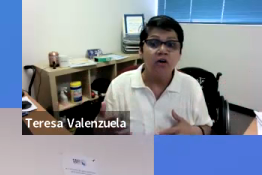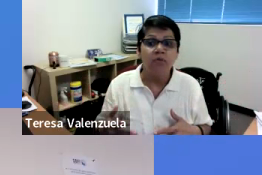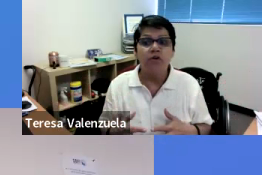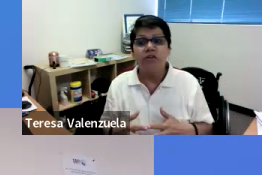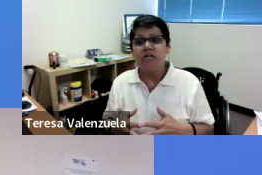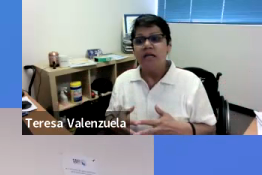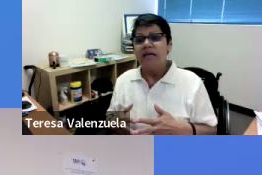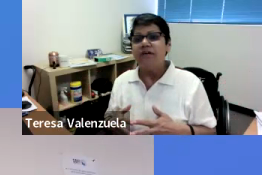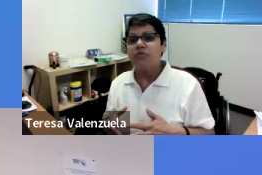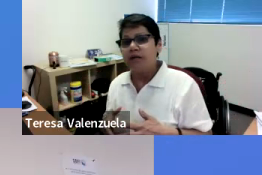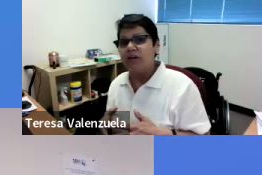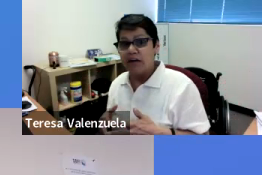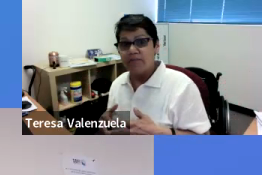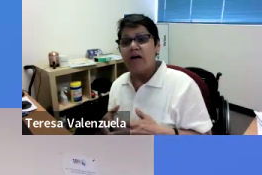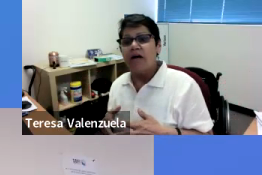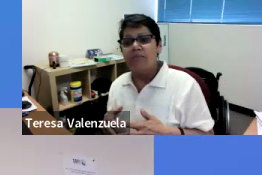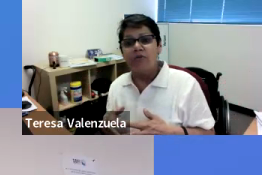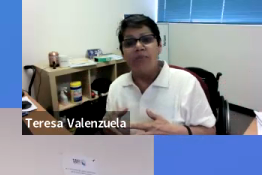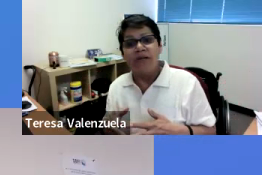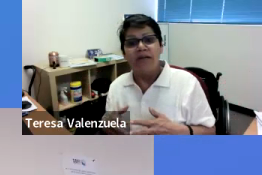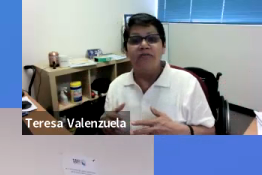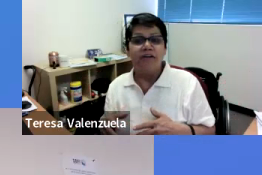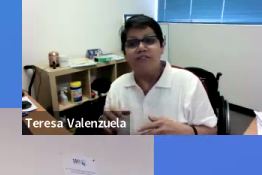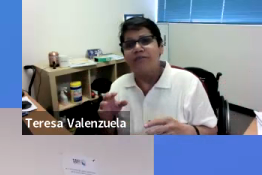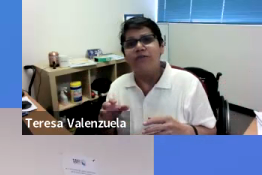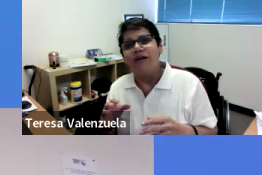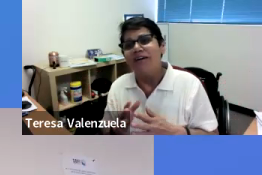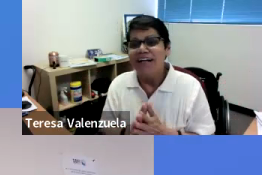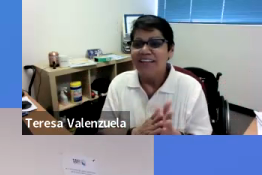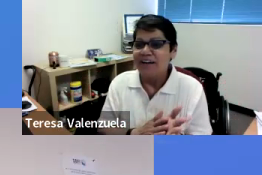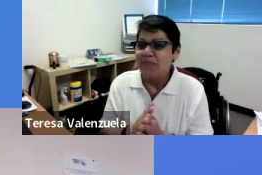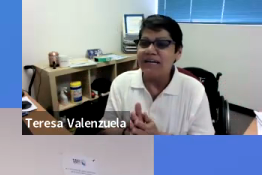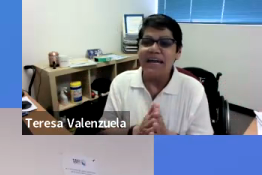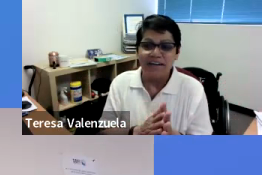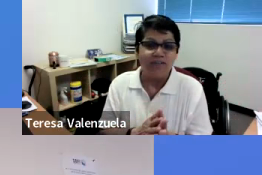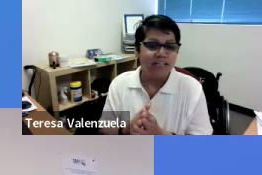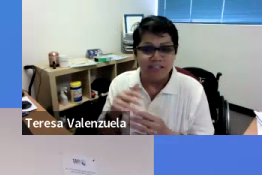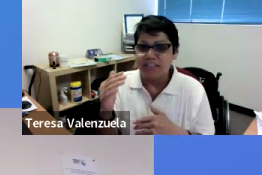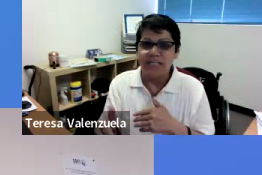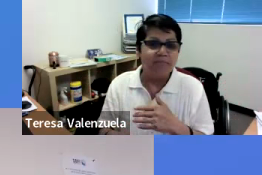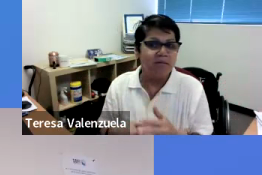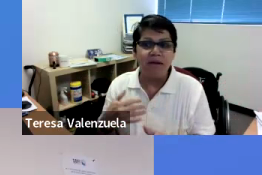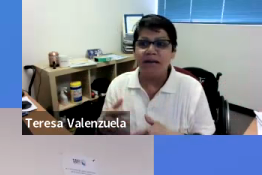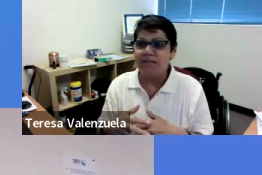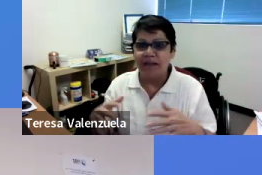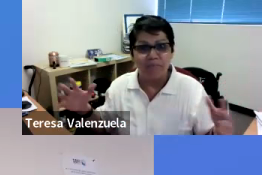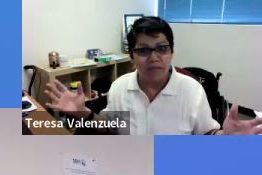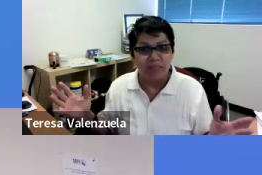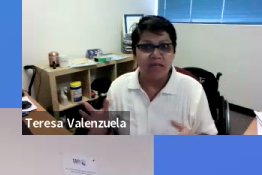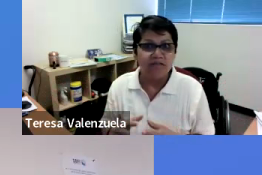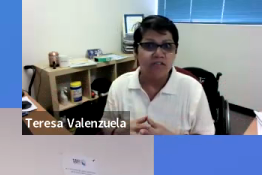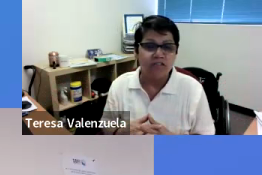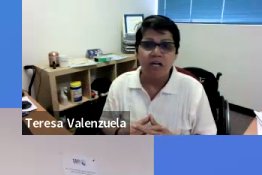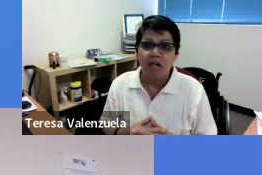nonprofits computers. In fact, we have a lot of repeat offenders, if you will. They come back annually, just keep coming back, and they have